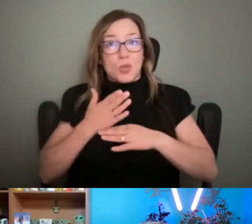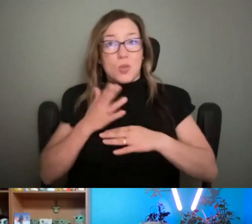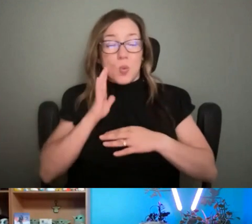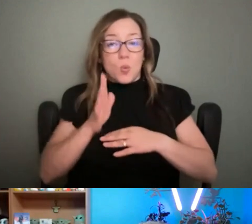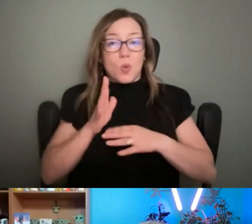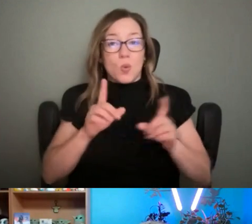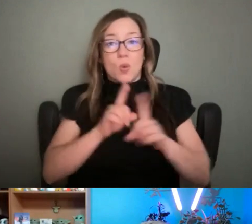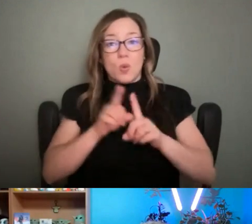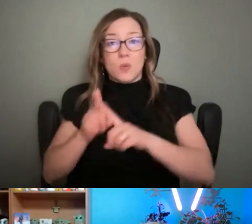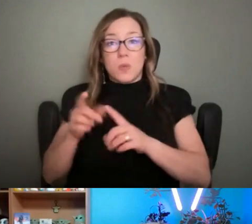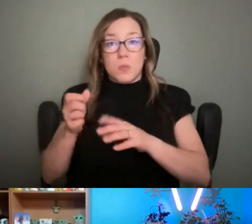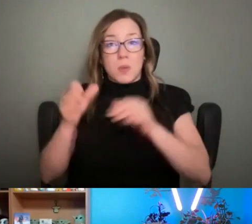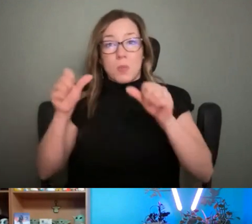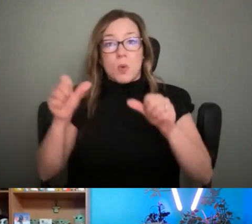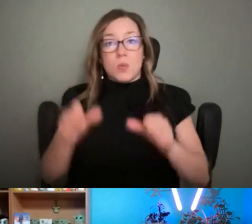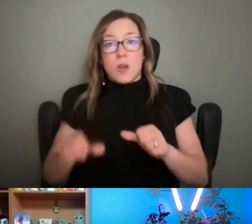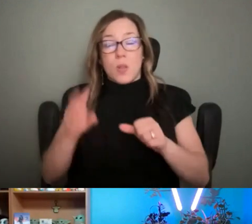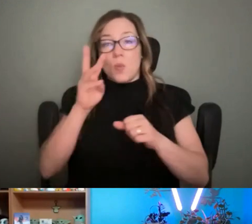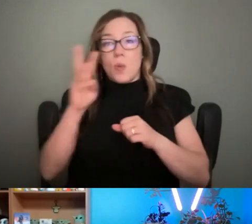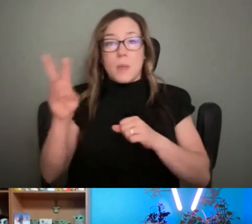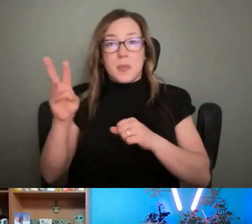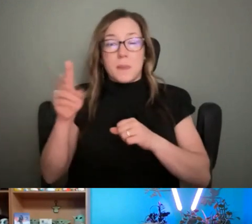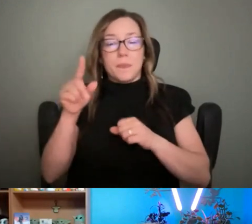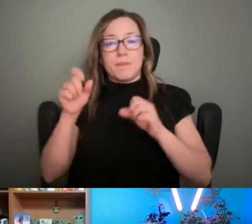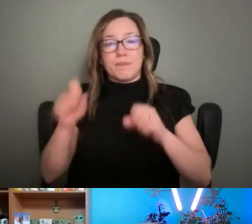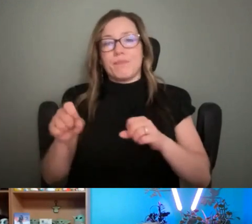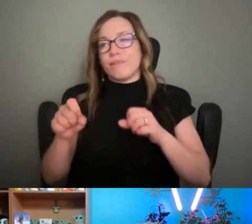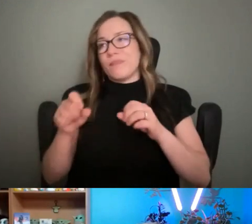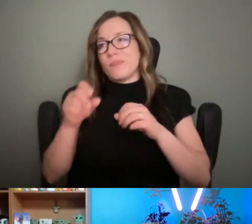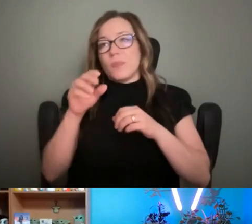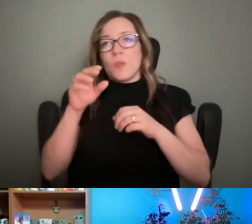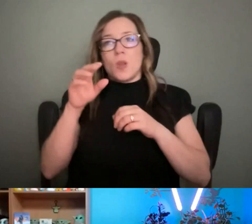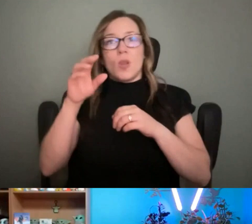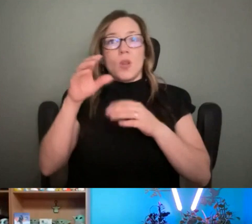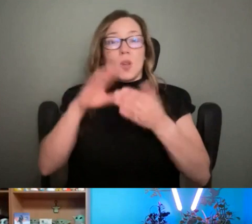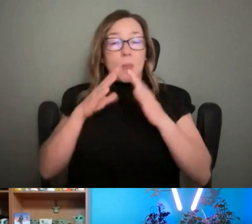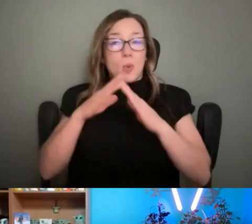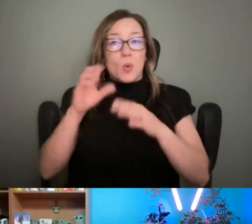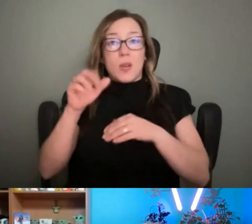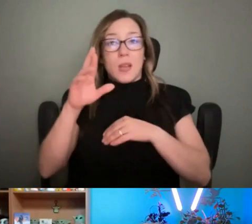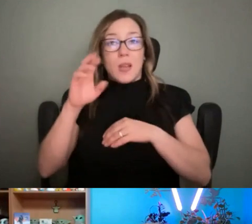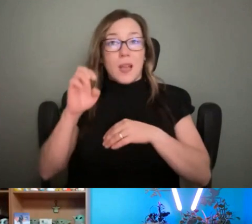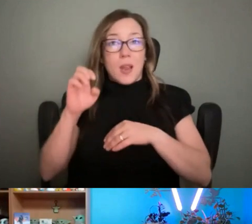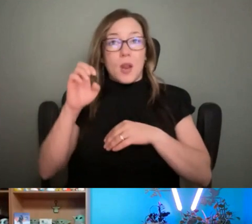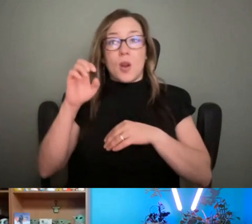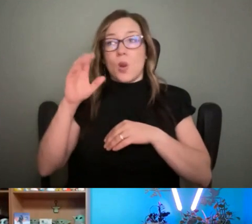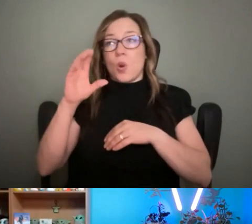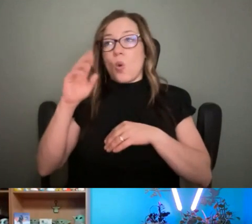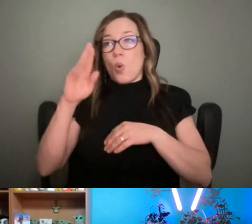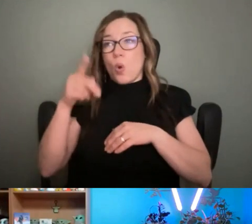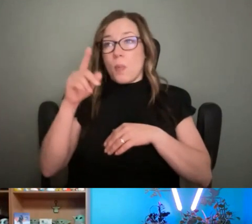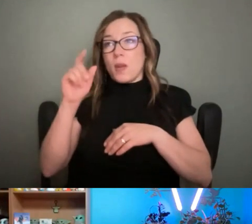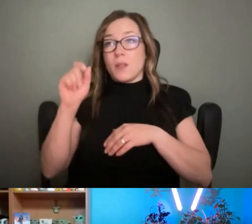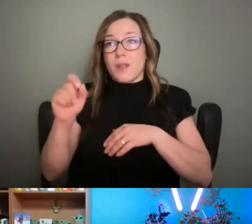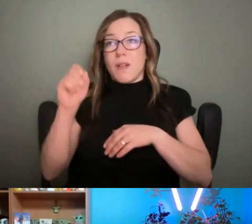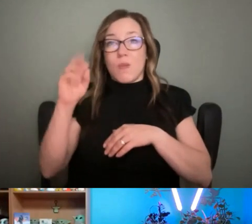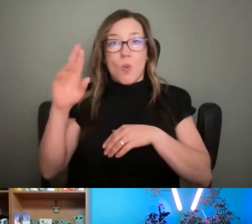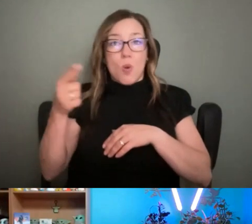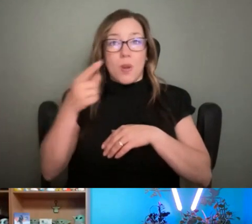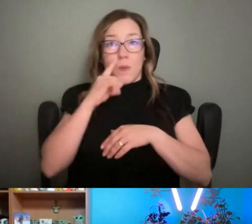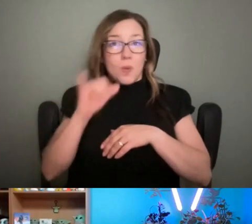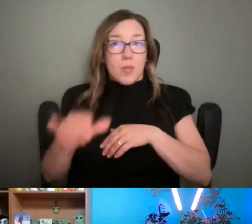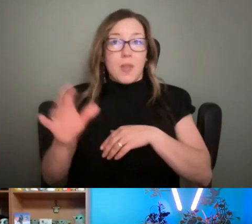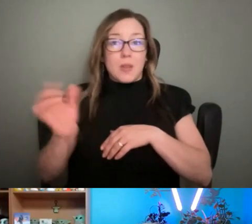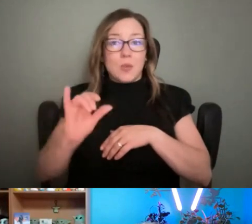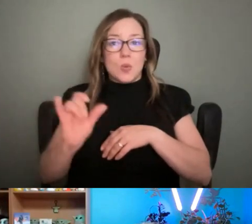posted on the website. So you can just go straight to communitycarecorps.org for that link as well. And then,